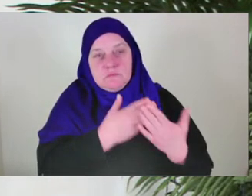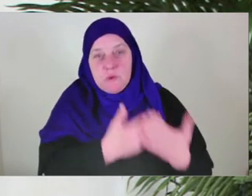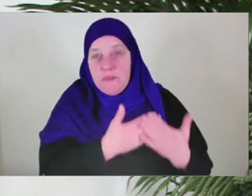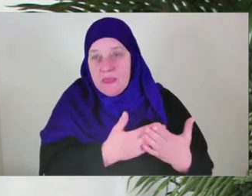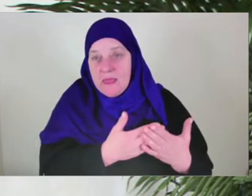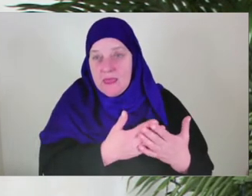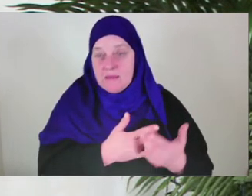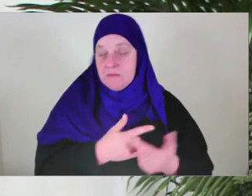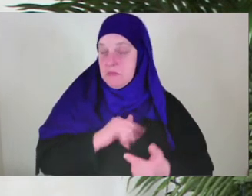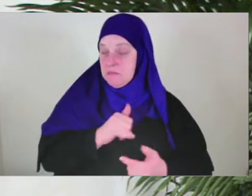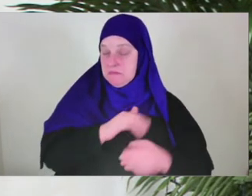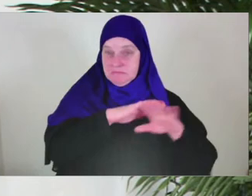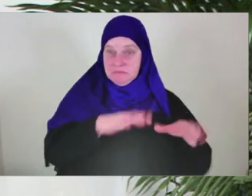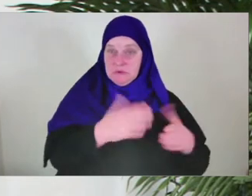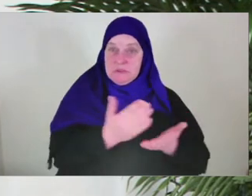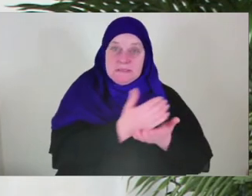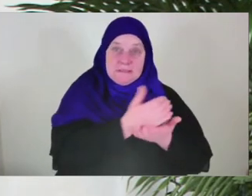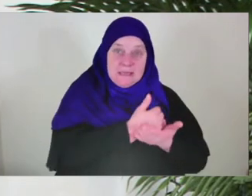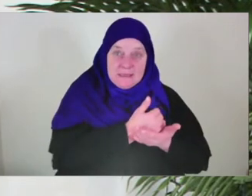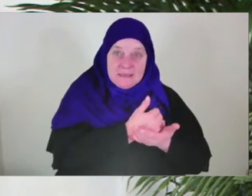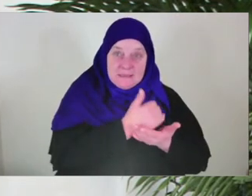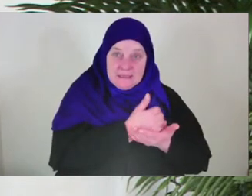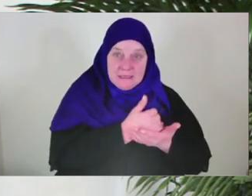Does the khums apply to them as well?